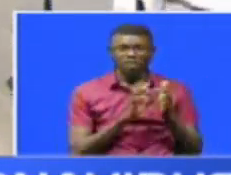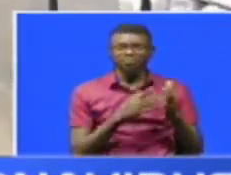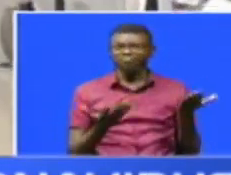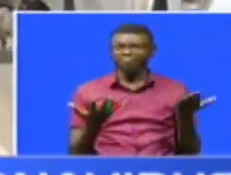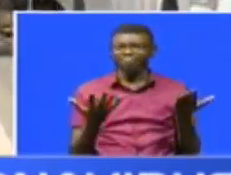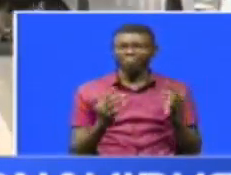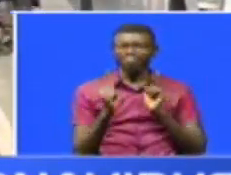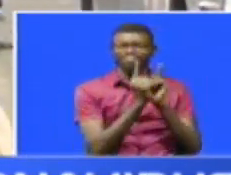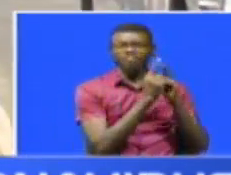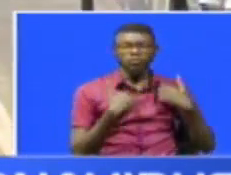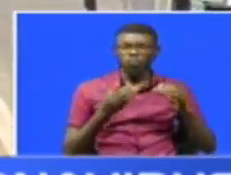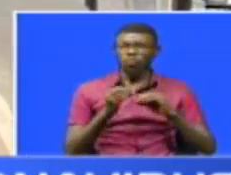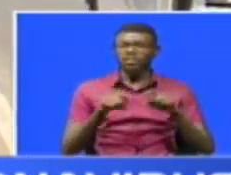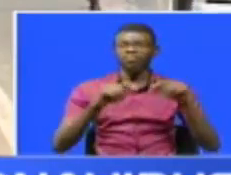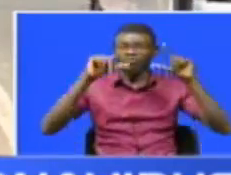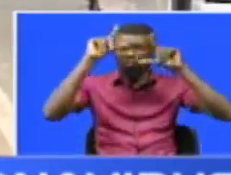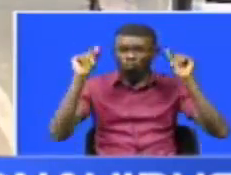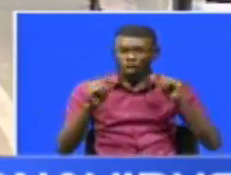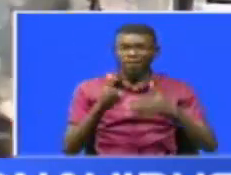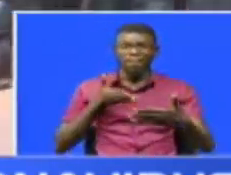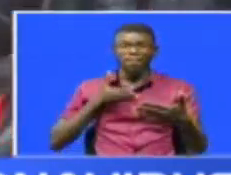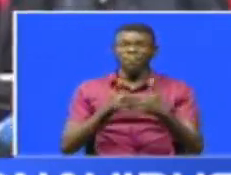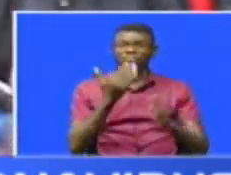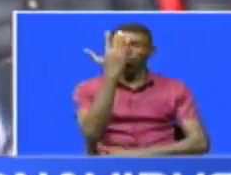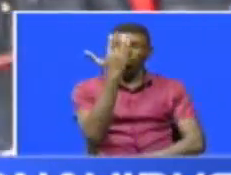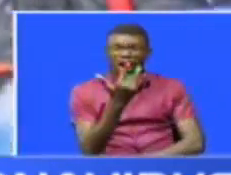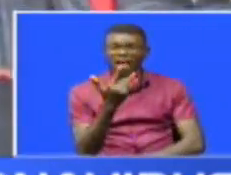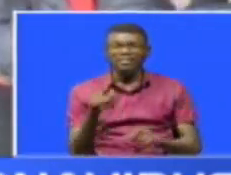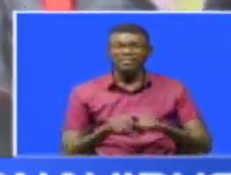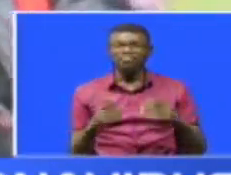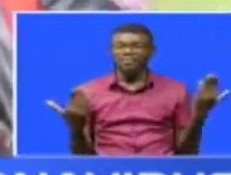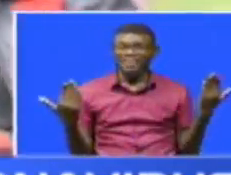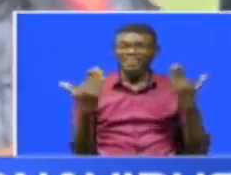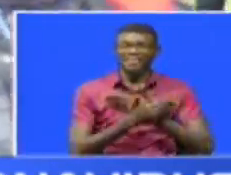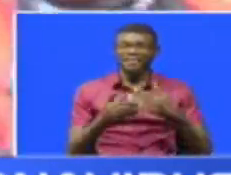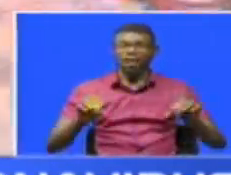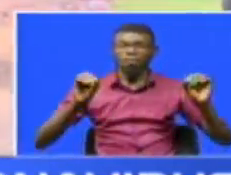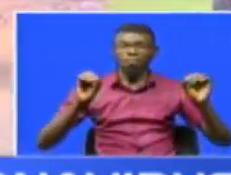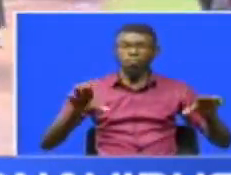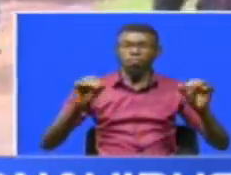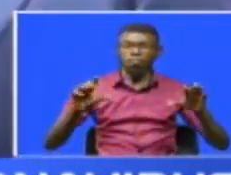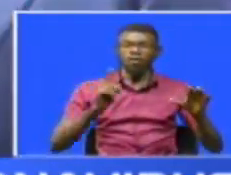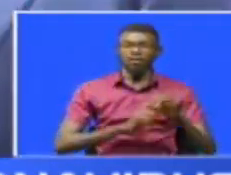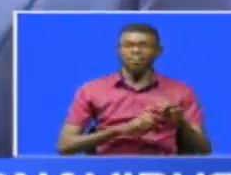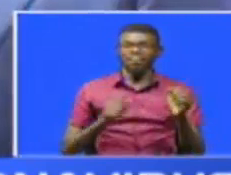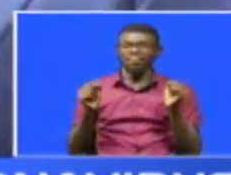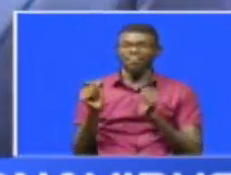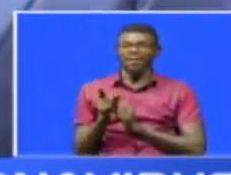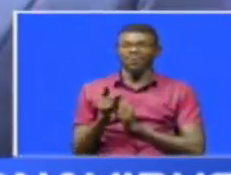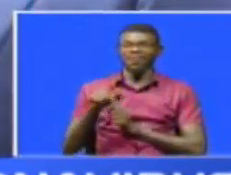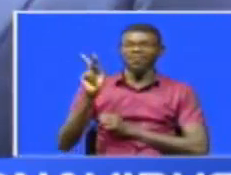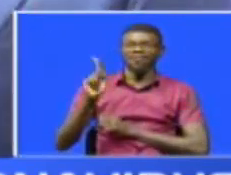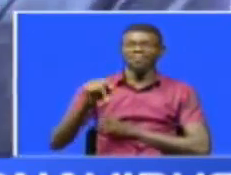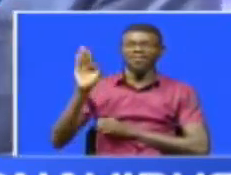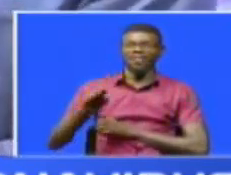total ban on weddings until further notice, adding that all nightclubs will observe an 11 p.m. curfew. And we have